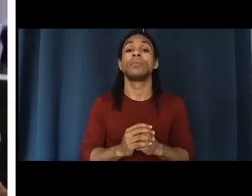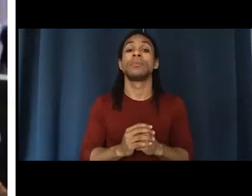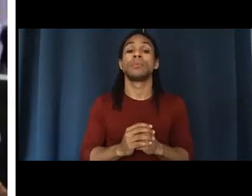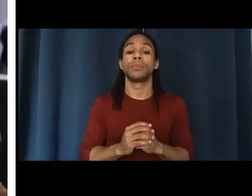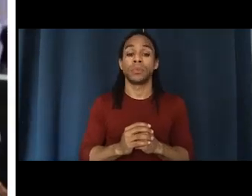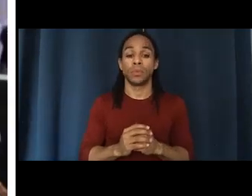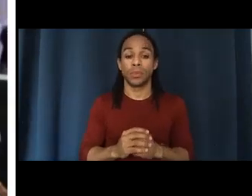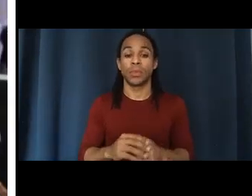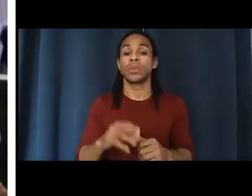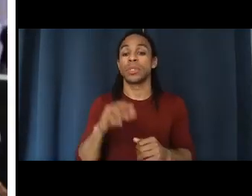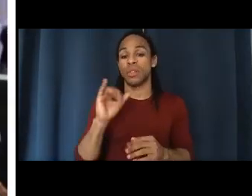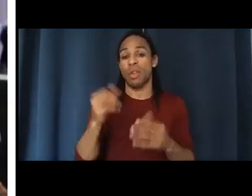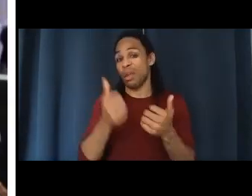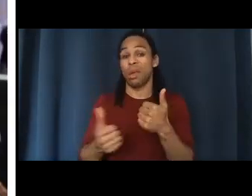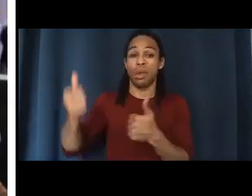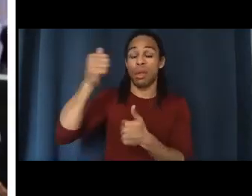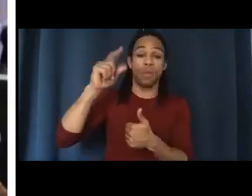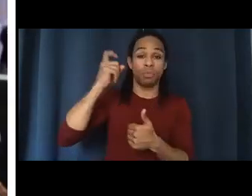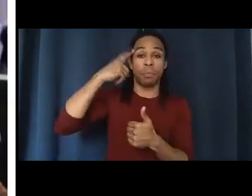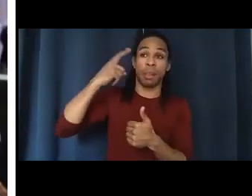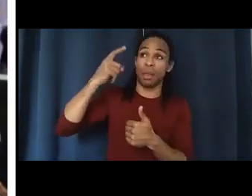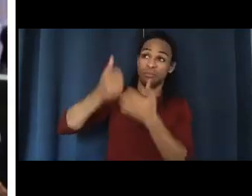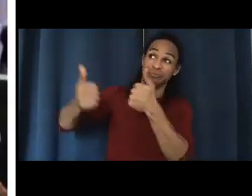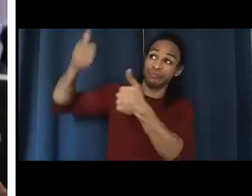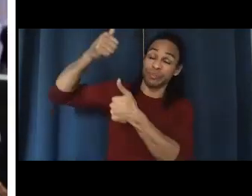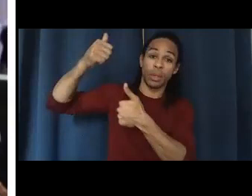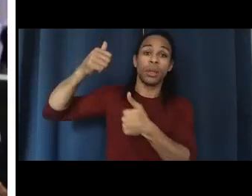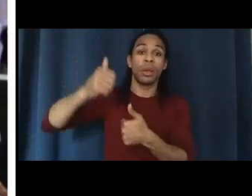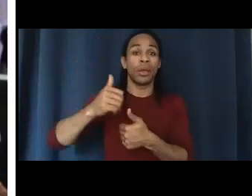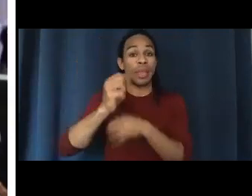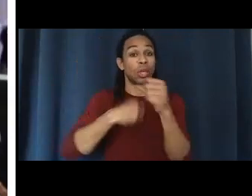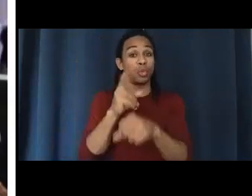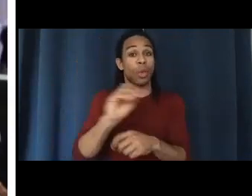since 2016, when we had the coup, the national coup,